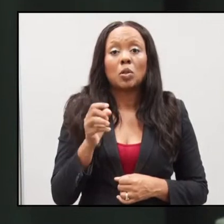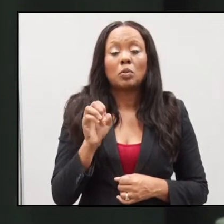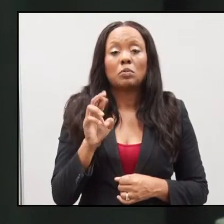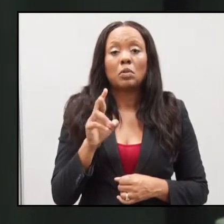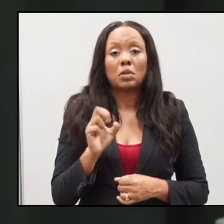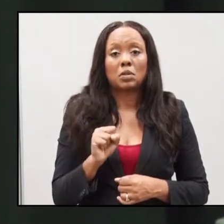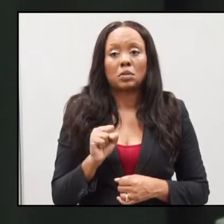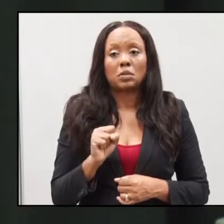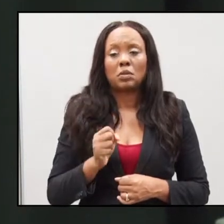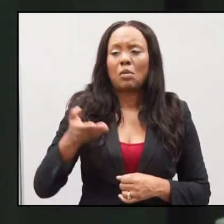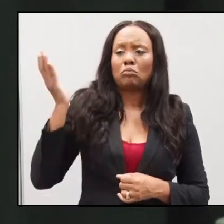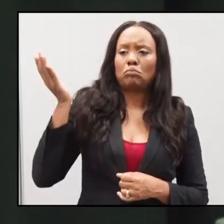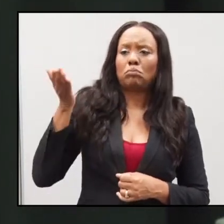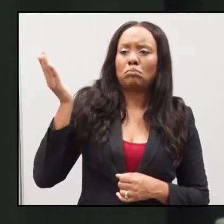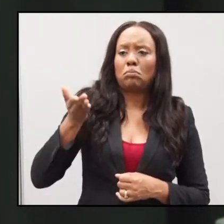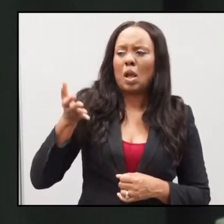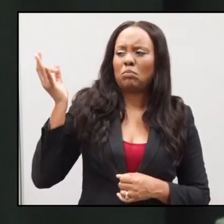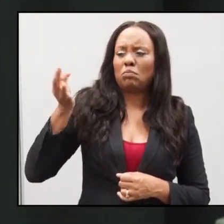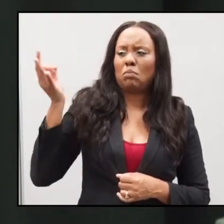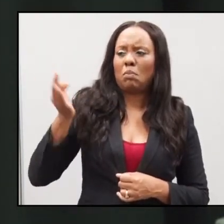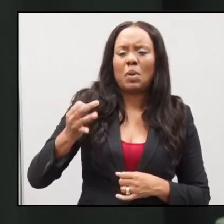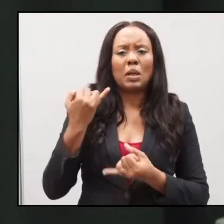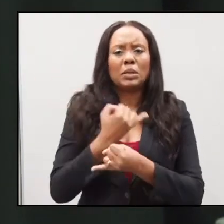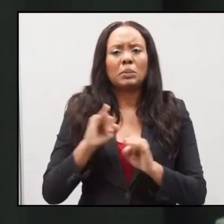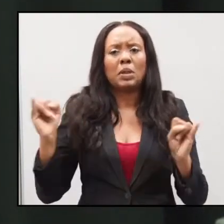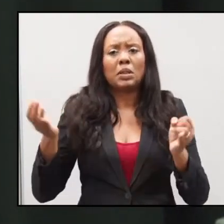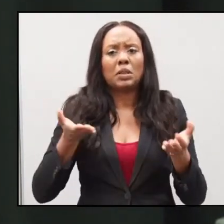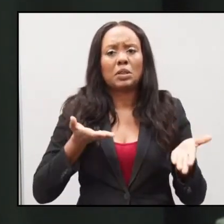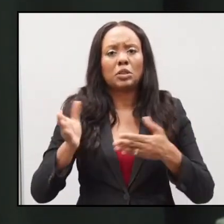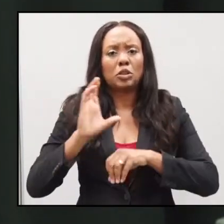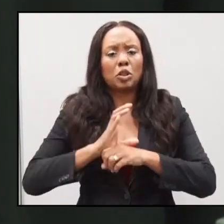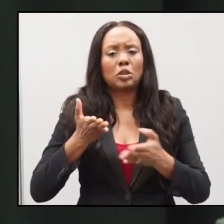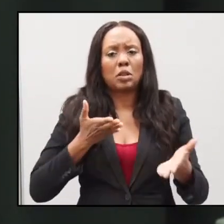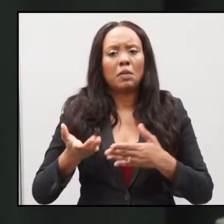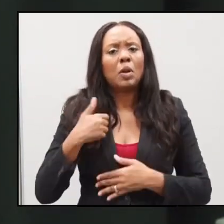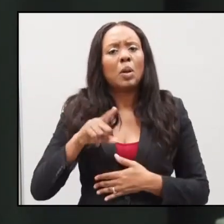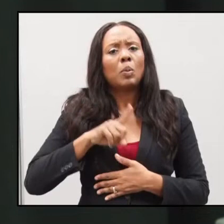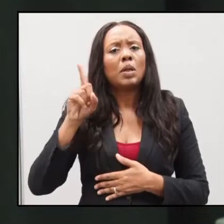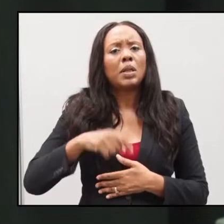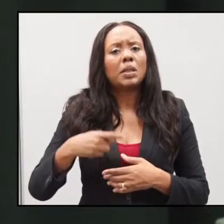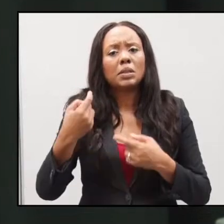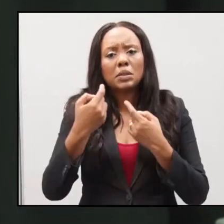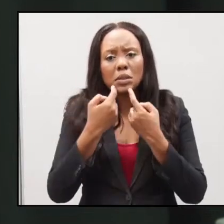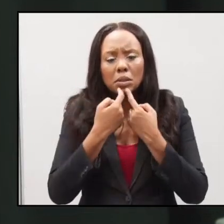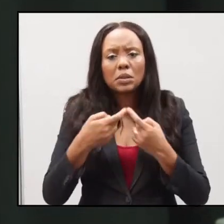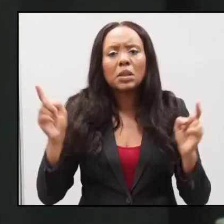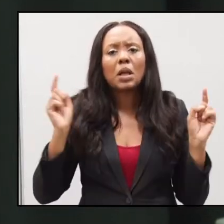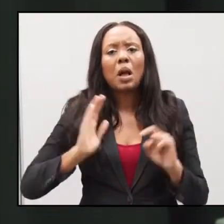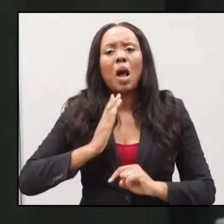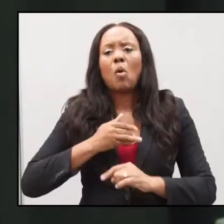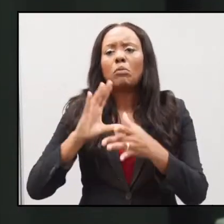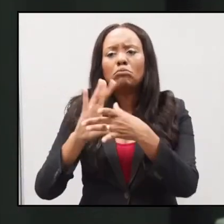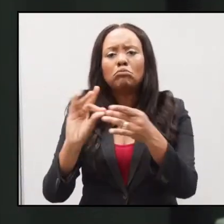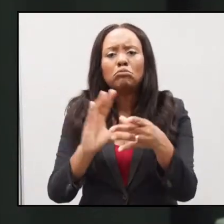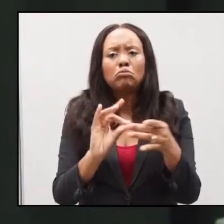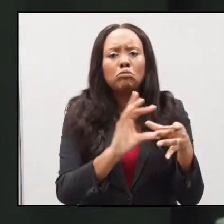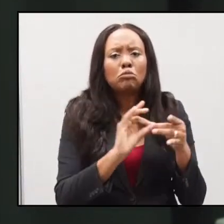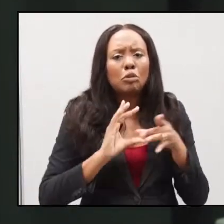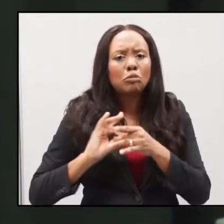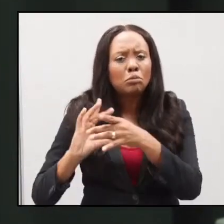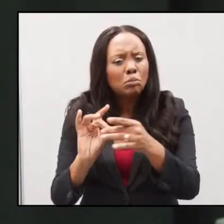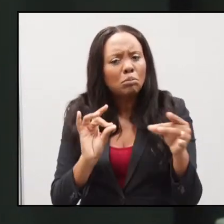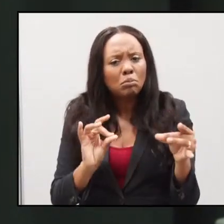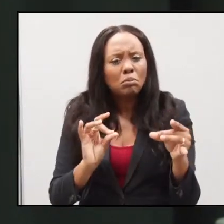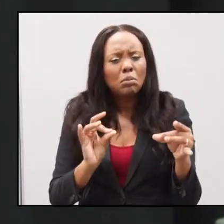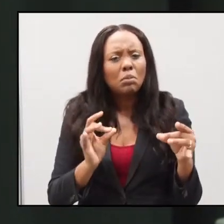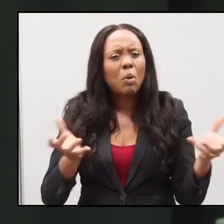Service last Sunday, we need to tell our stories. And telling our stories requires that we develop